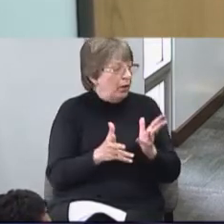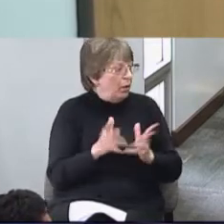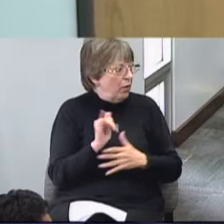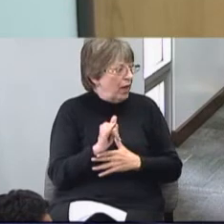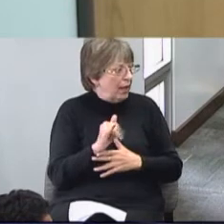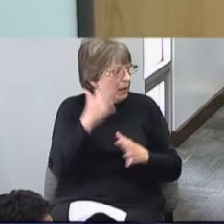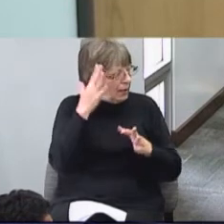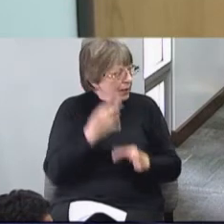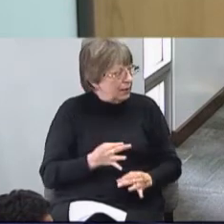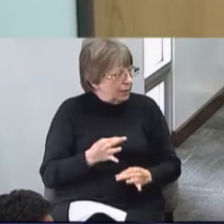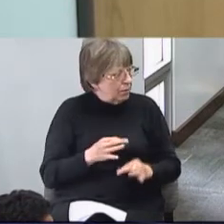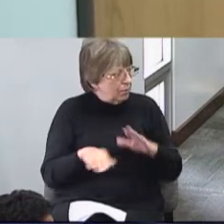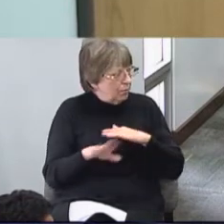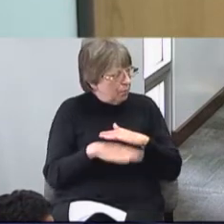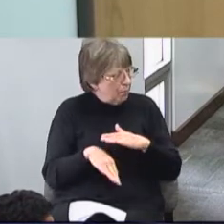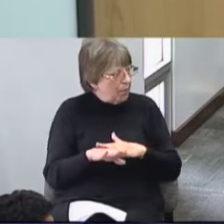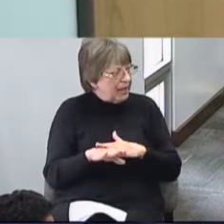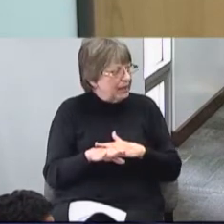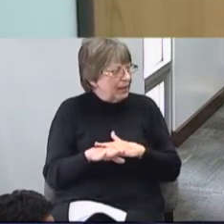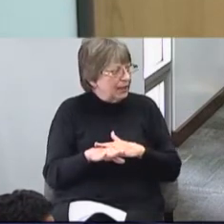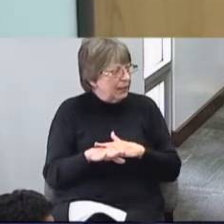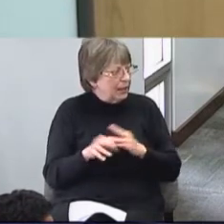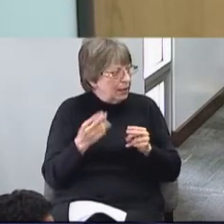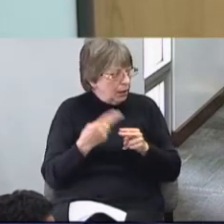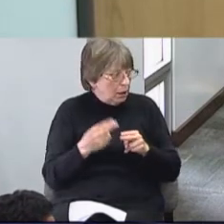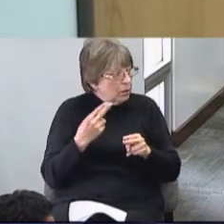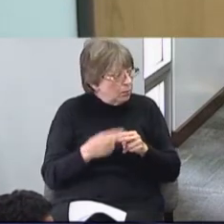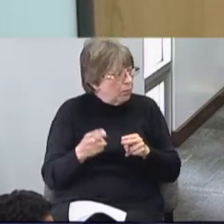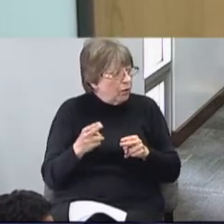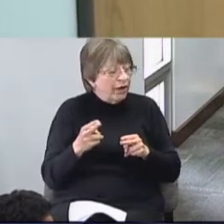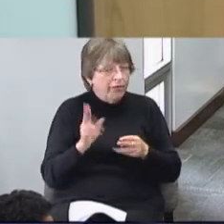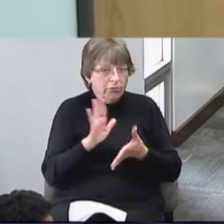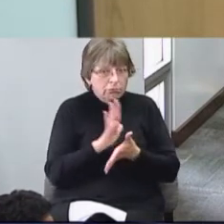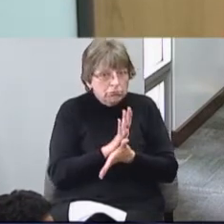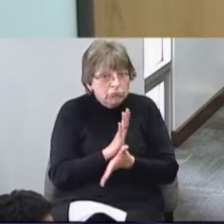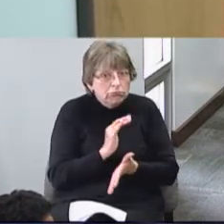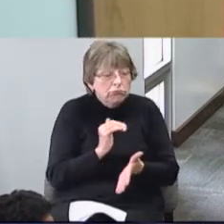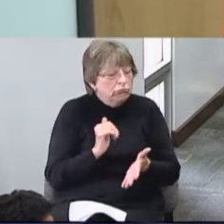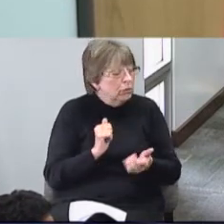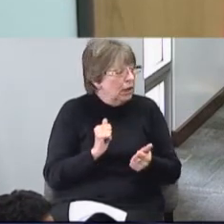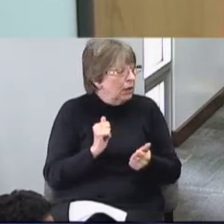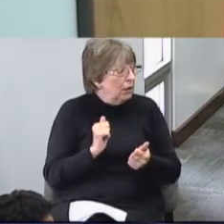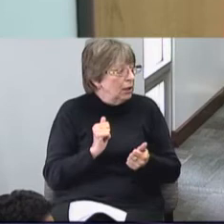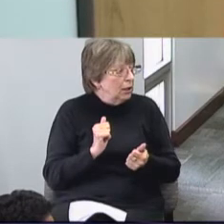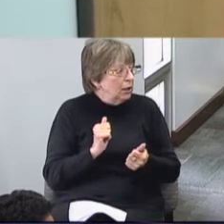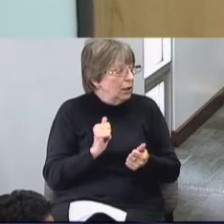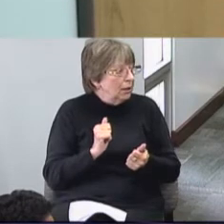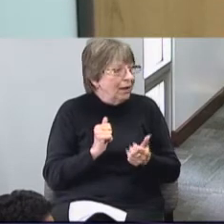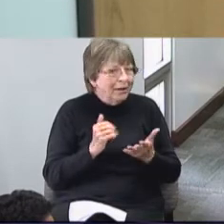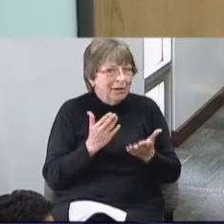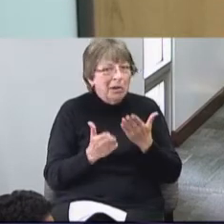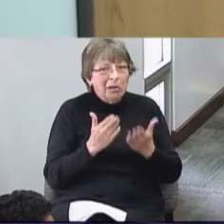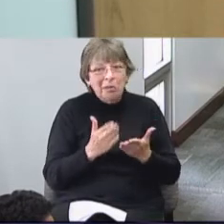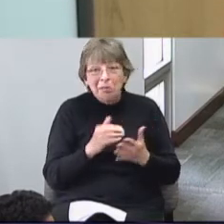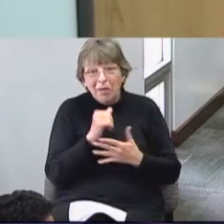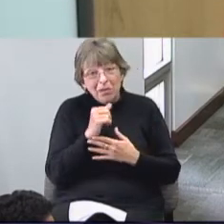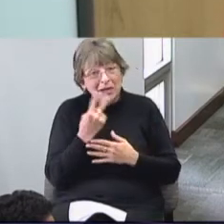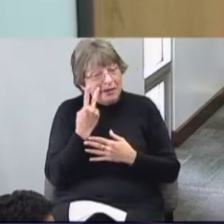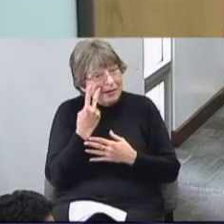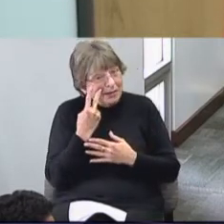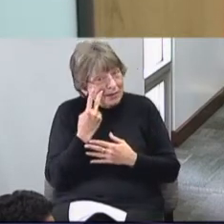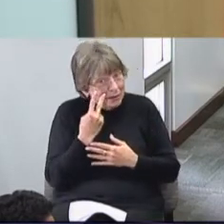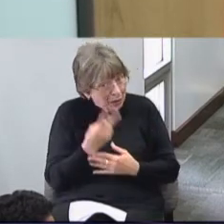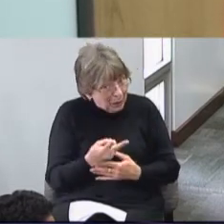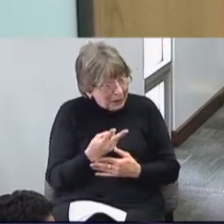basically is a brief document. May not appear too brief to you right now, but